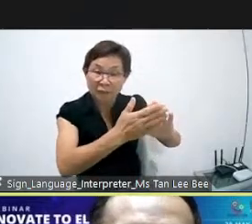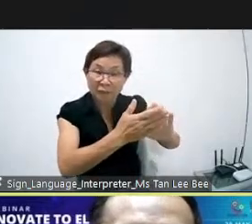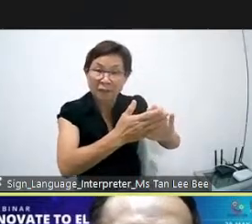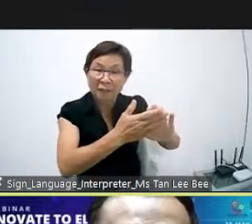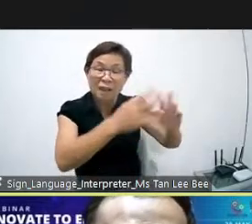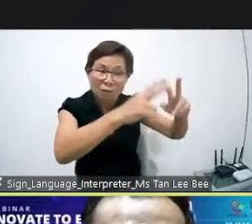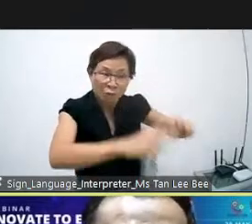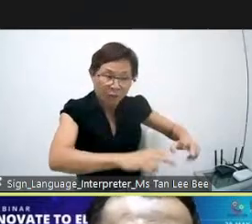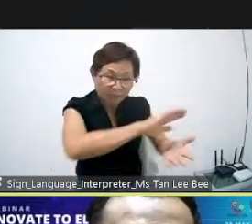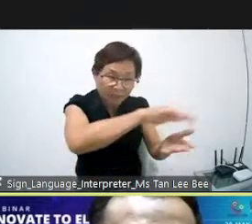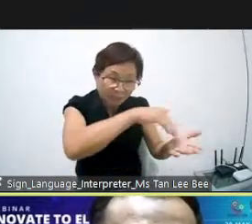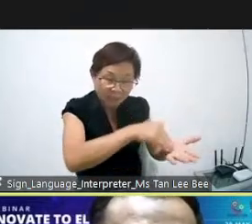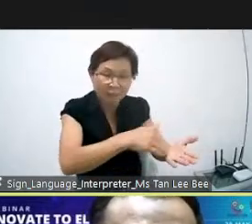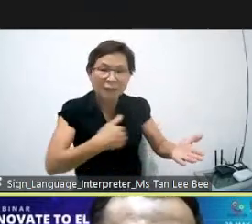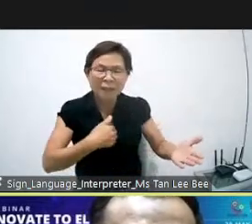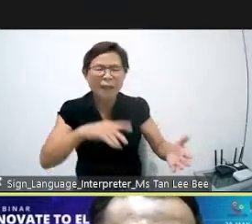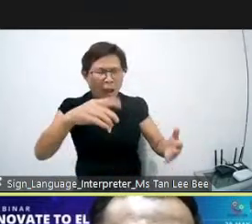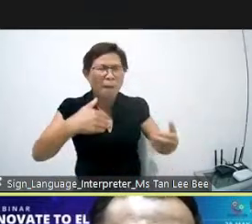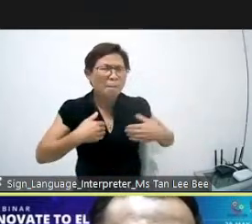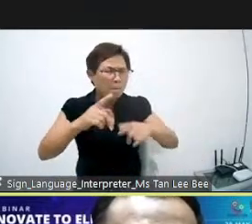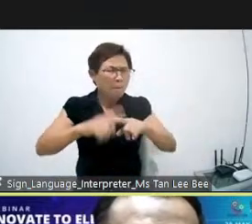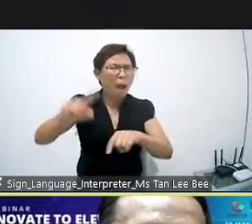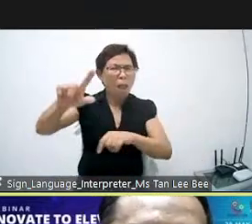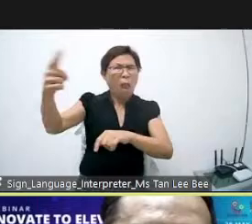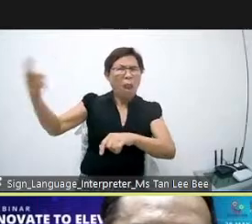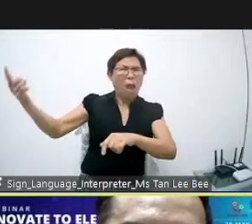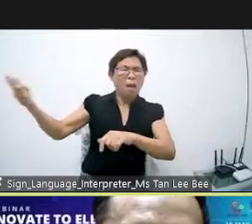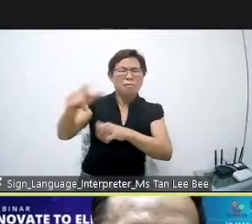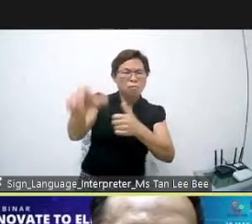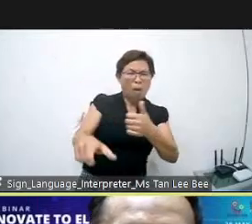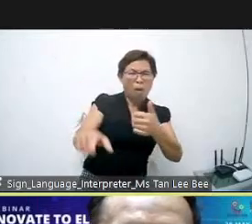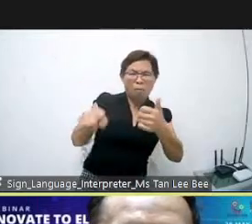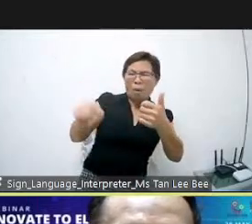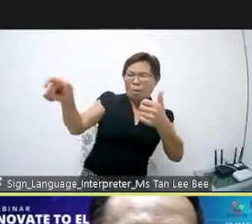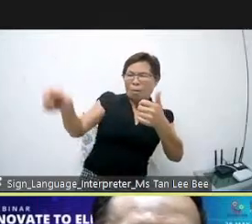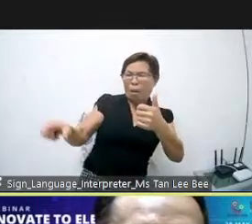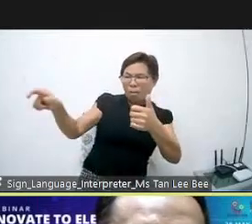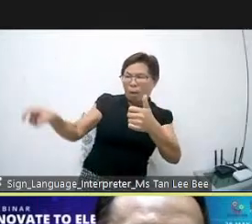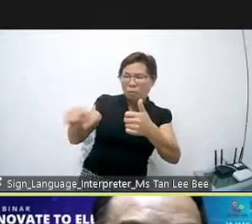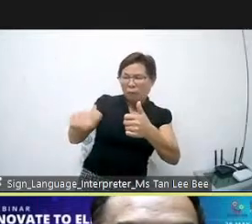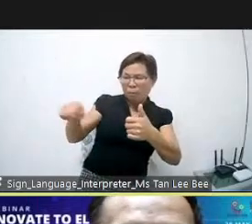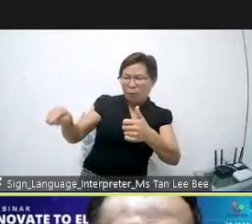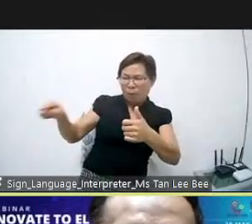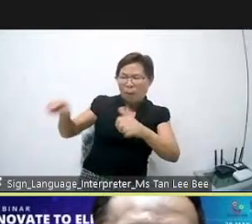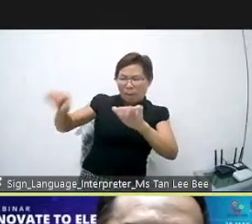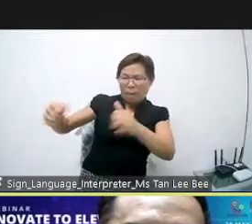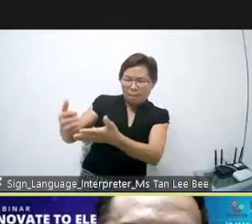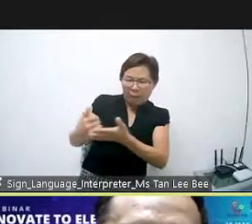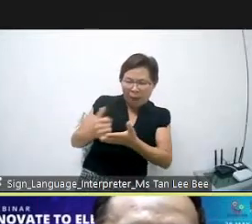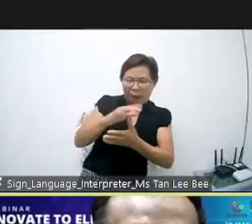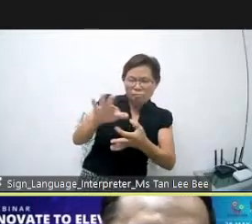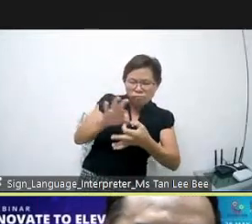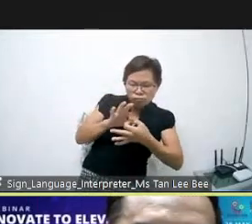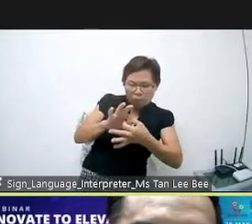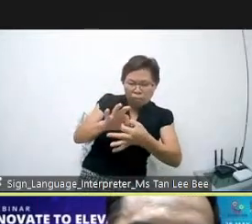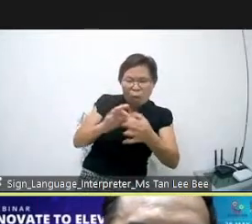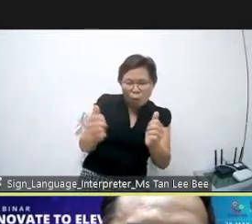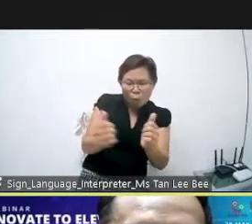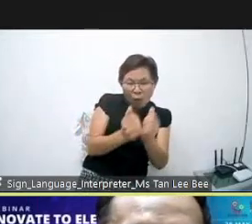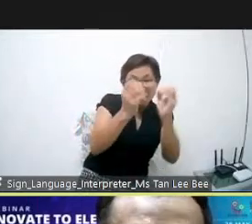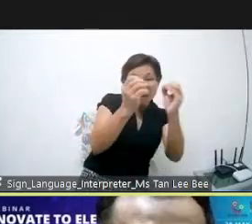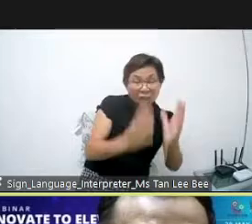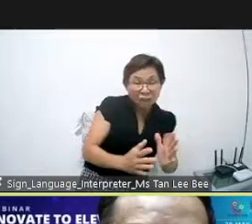there are several parties that can actually assist and can actually collaborate with all teachers, with